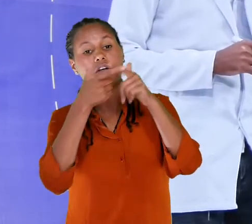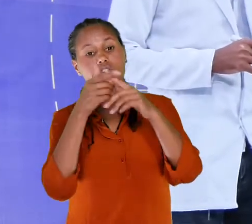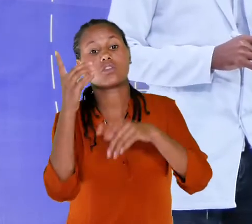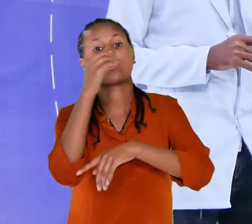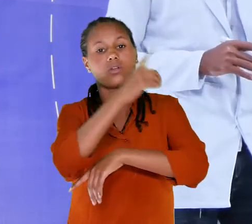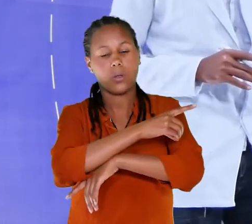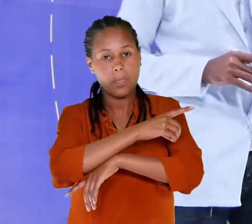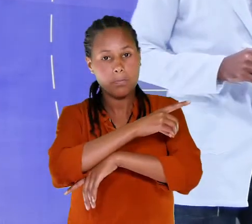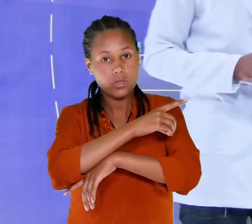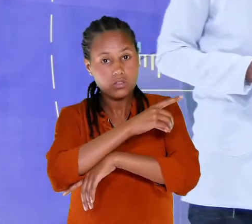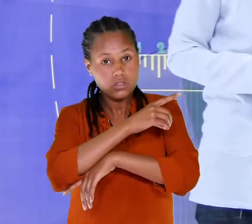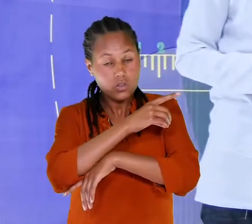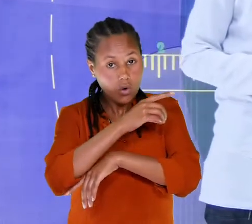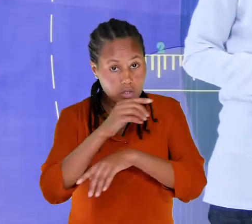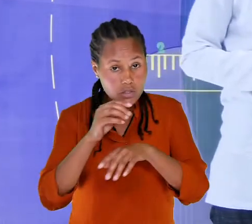Sunday,